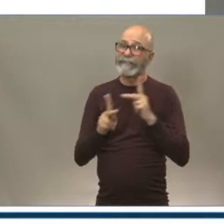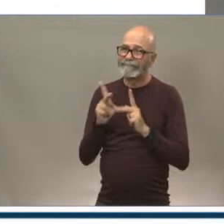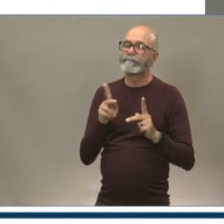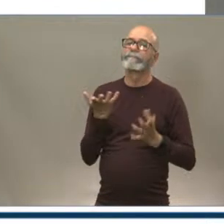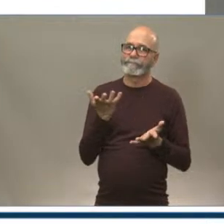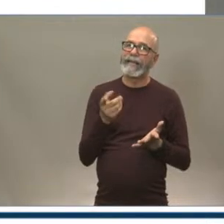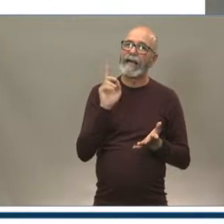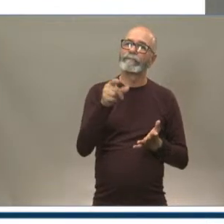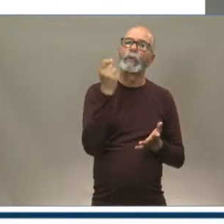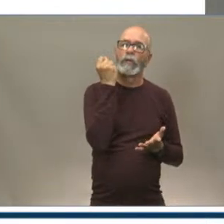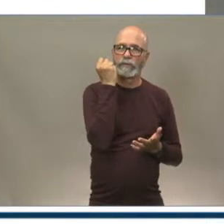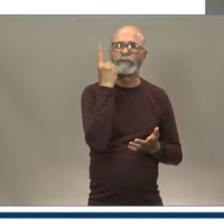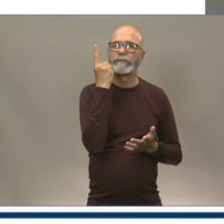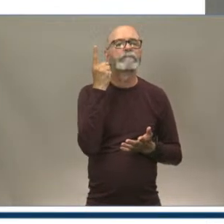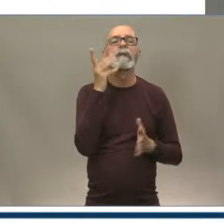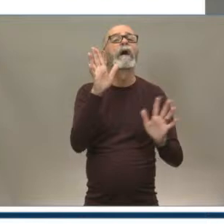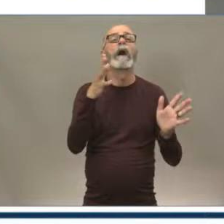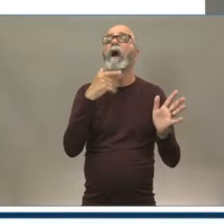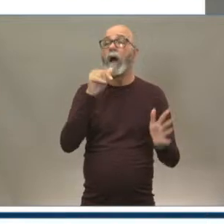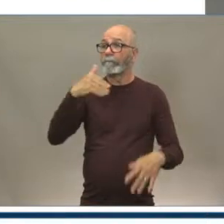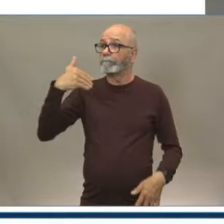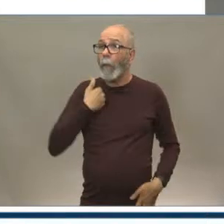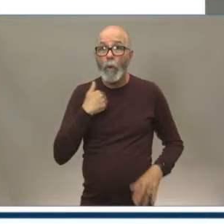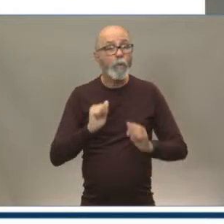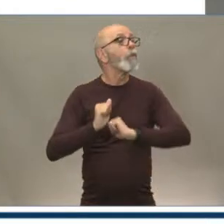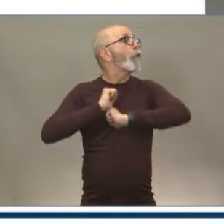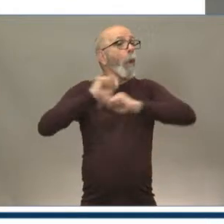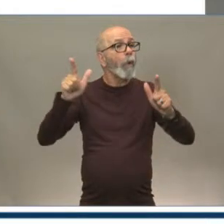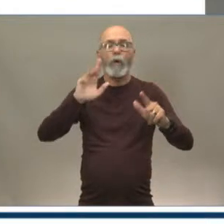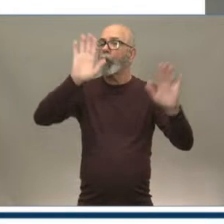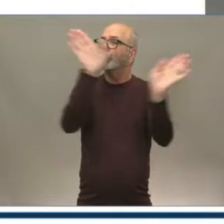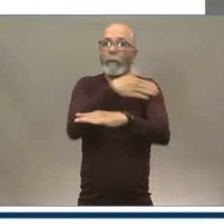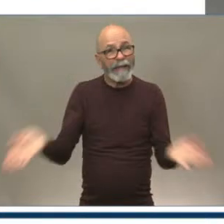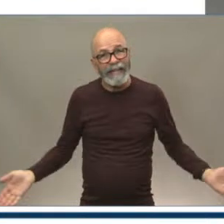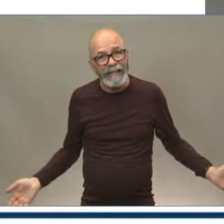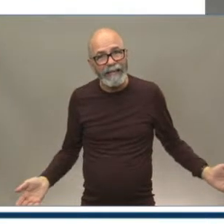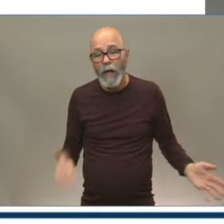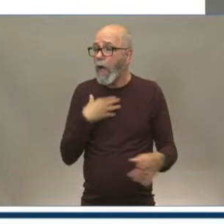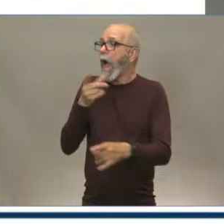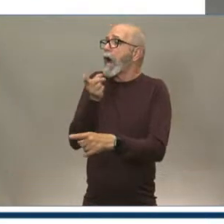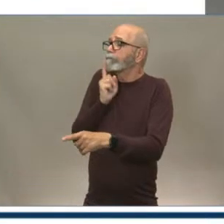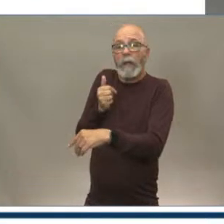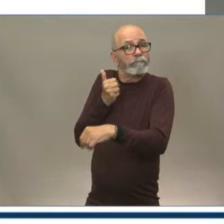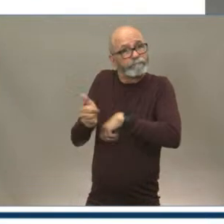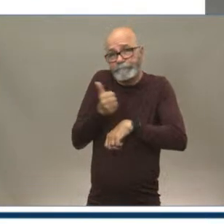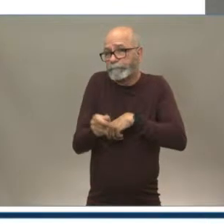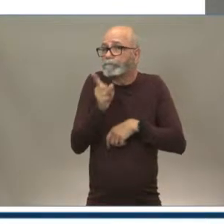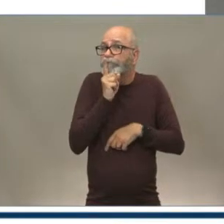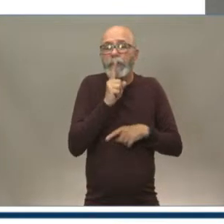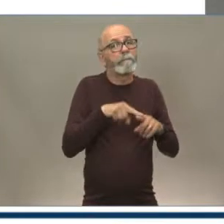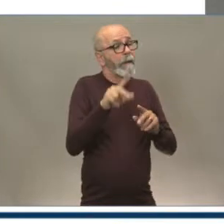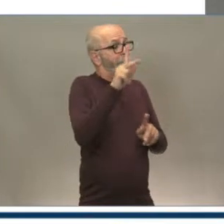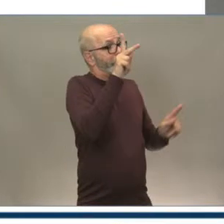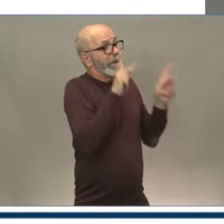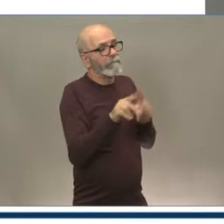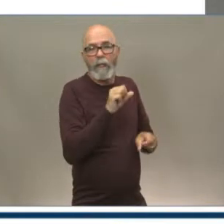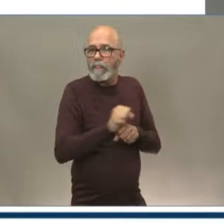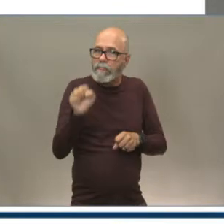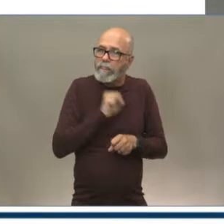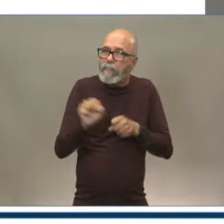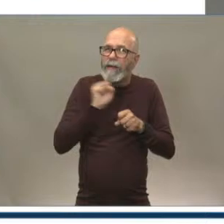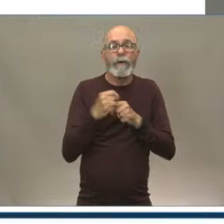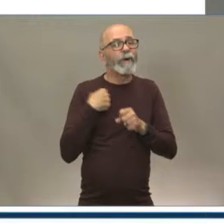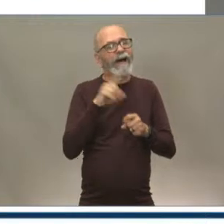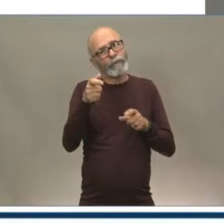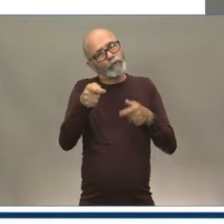is nobody's fault. Everybody's working extremely hard. It's just a reality, and we have to get this under control, and we're relying on every